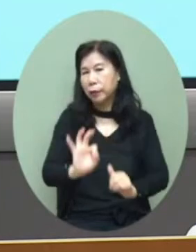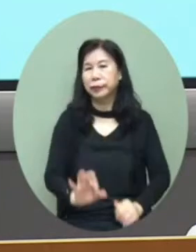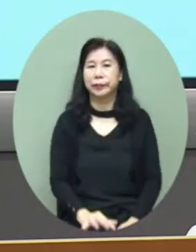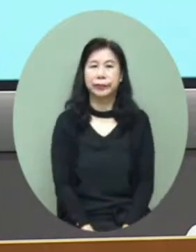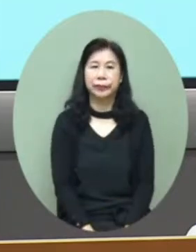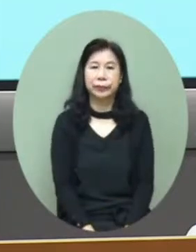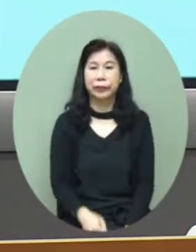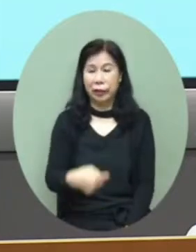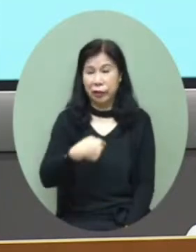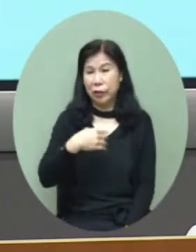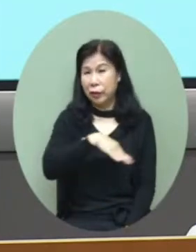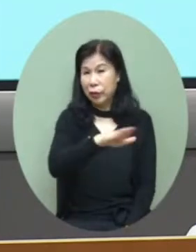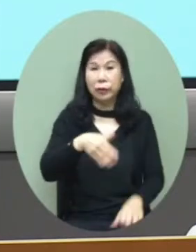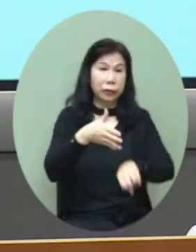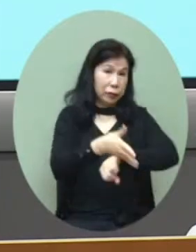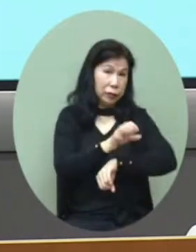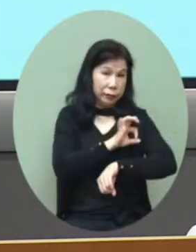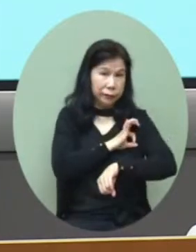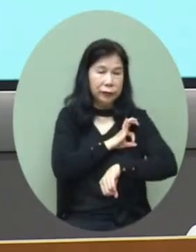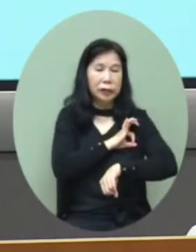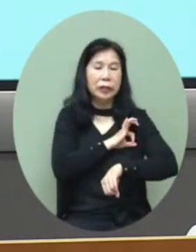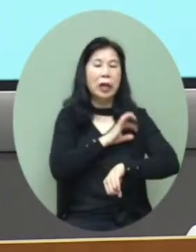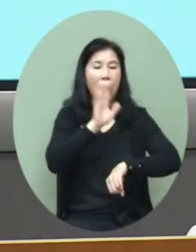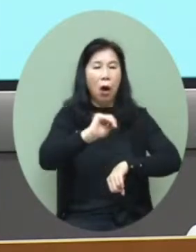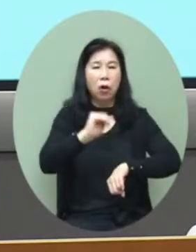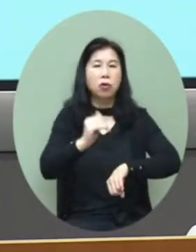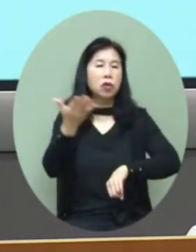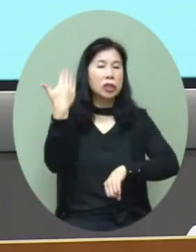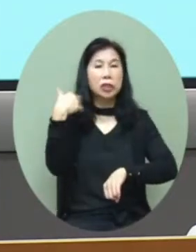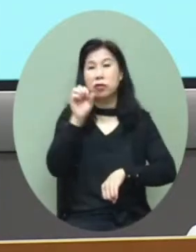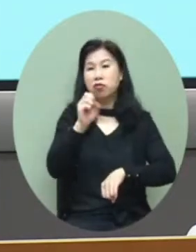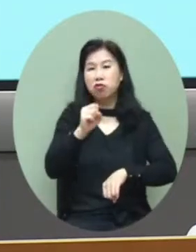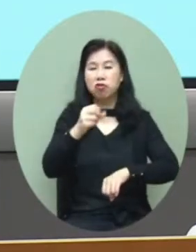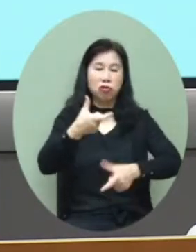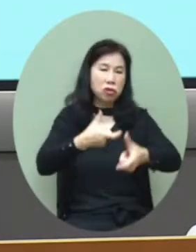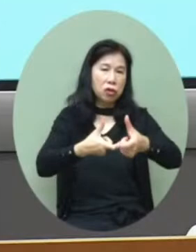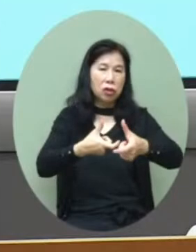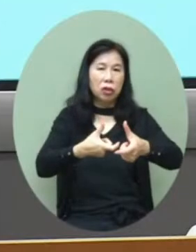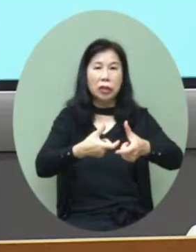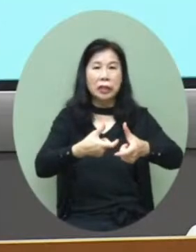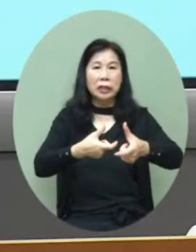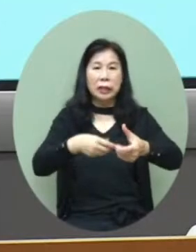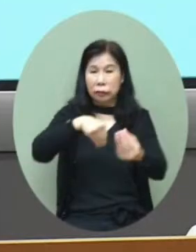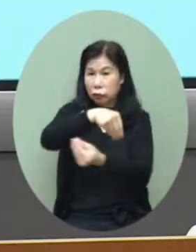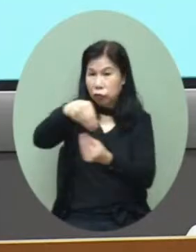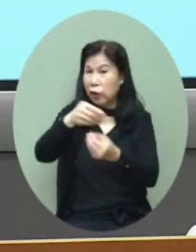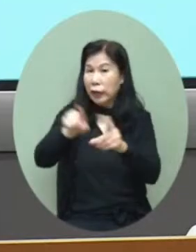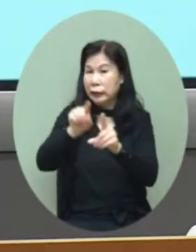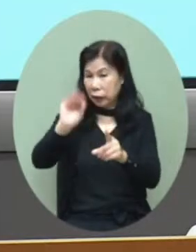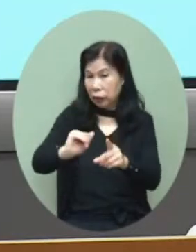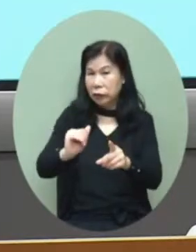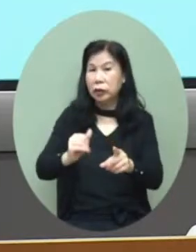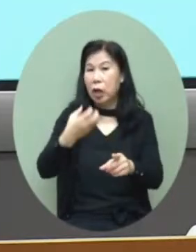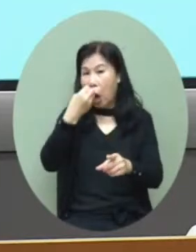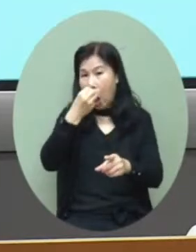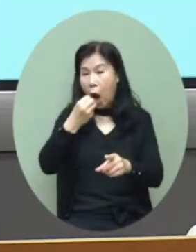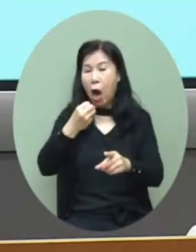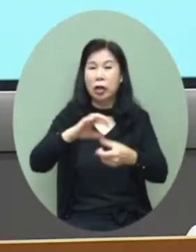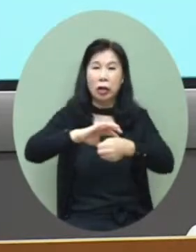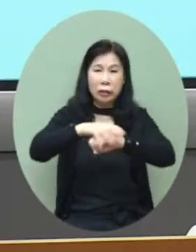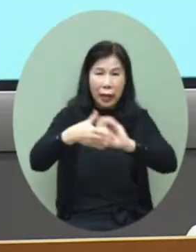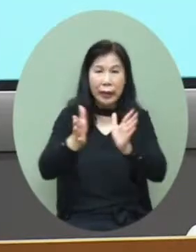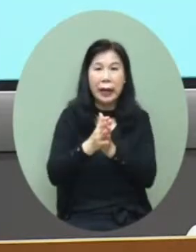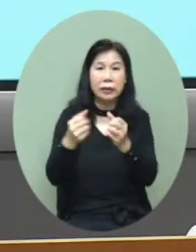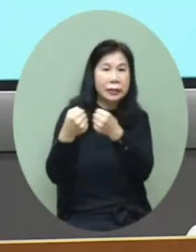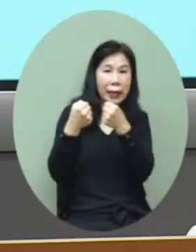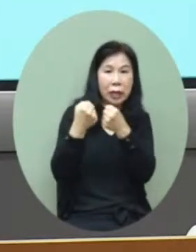about as normal as possible and the competitiveness of Hong Kong can be maintained. It is a